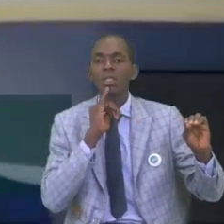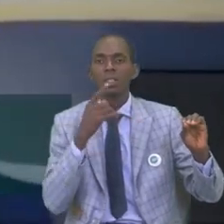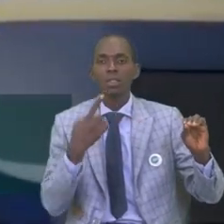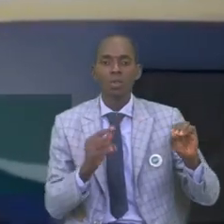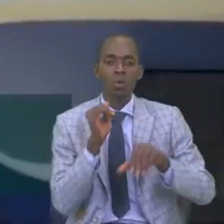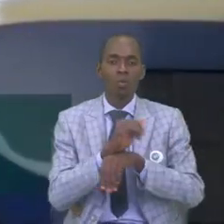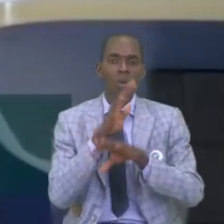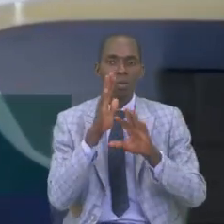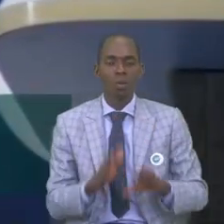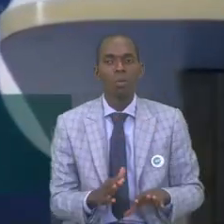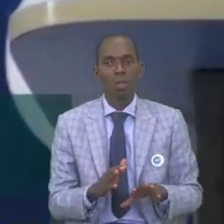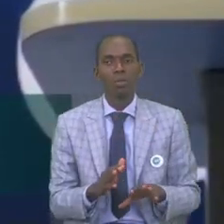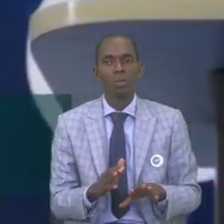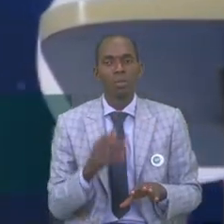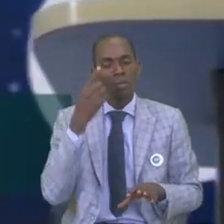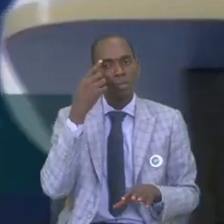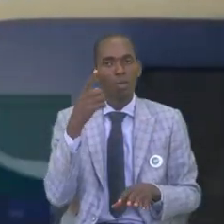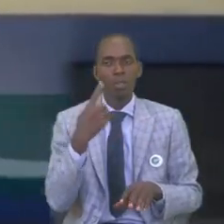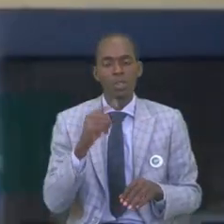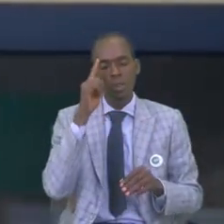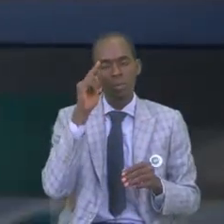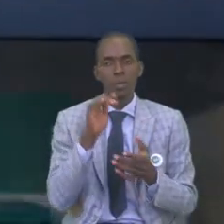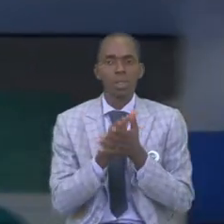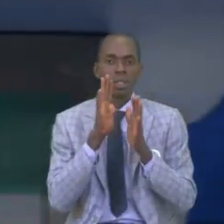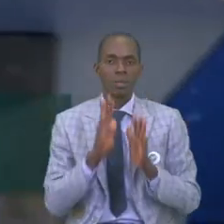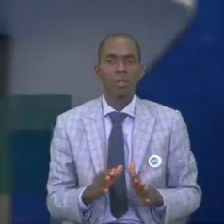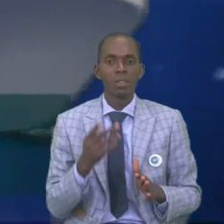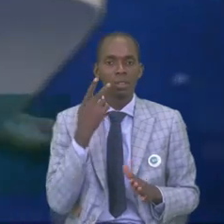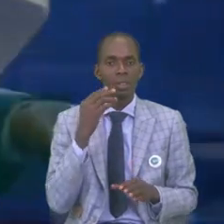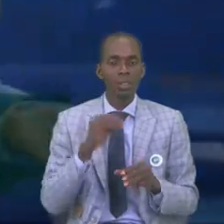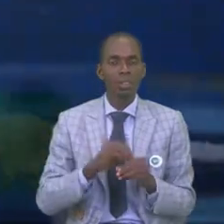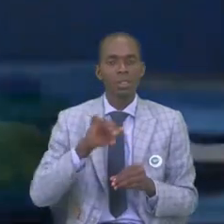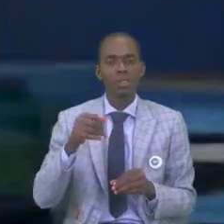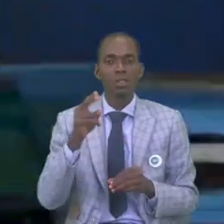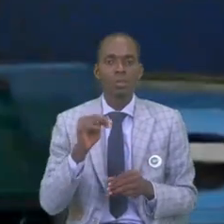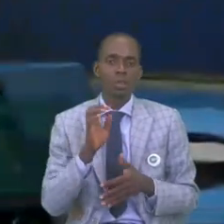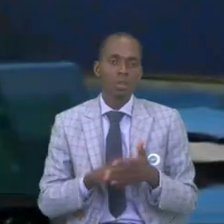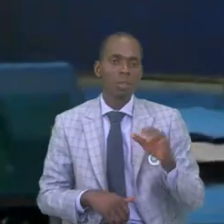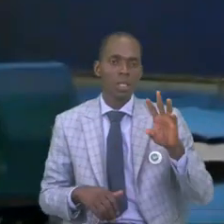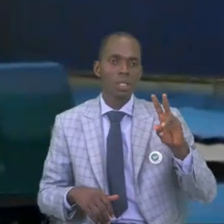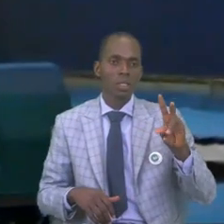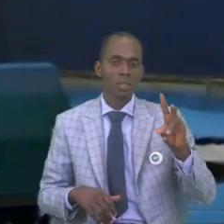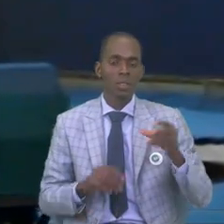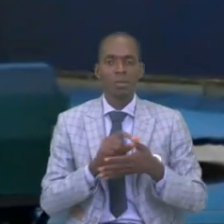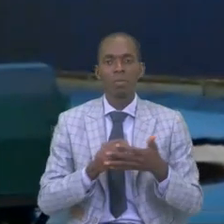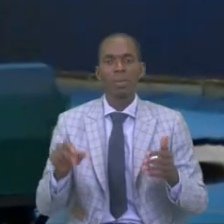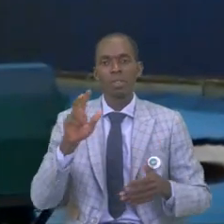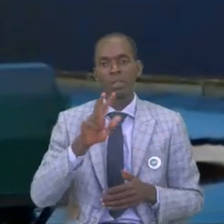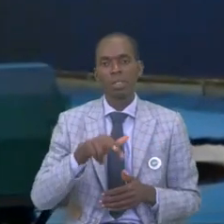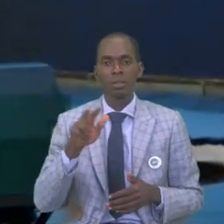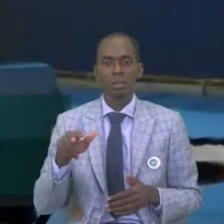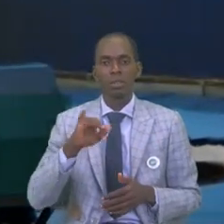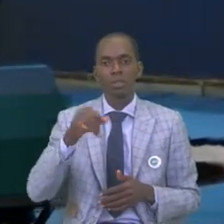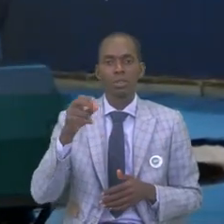The overcomer for the believer. It tells us in John chapter 16 and verse 33.